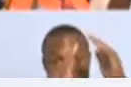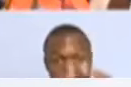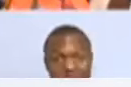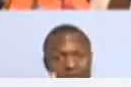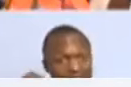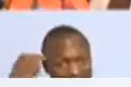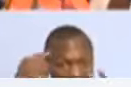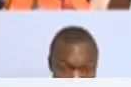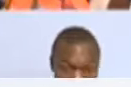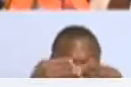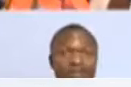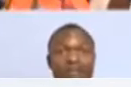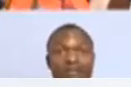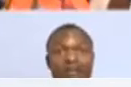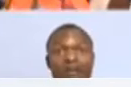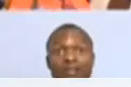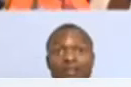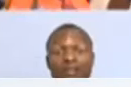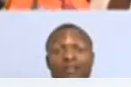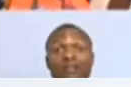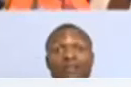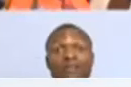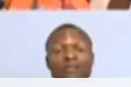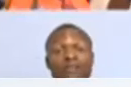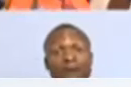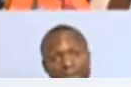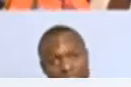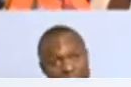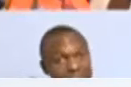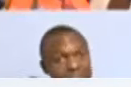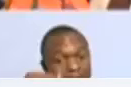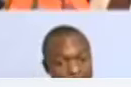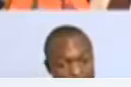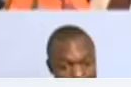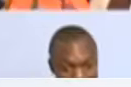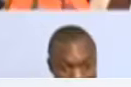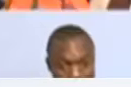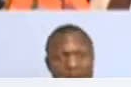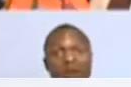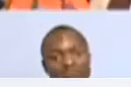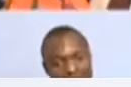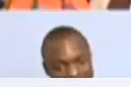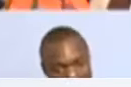basic farming inputs. In addition, basic farming inputs